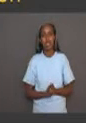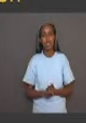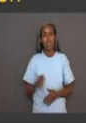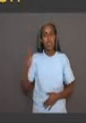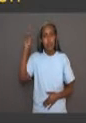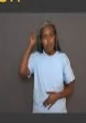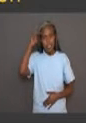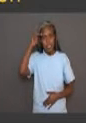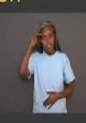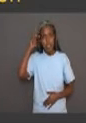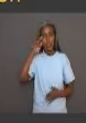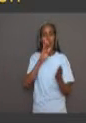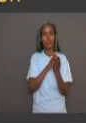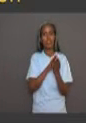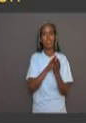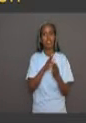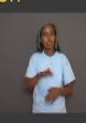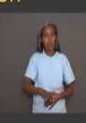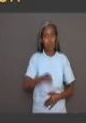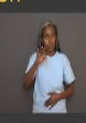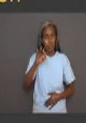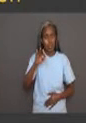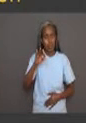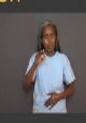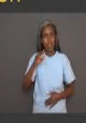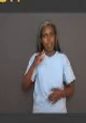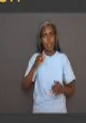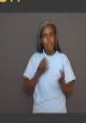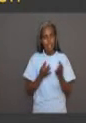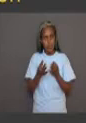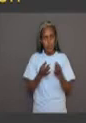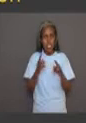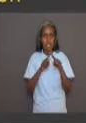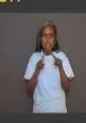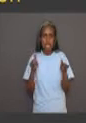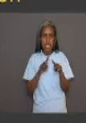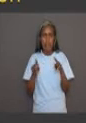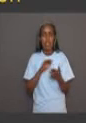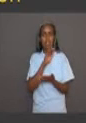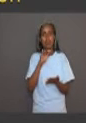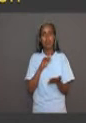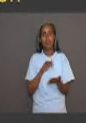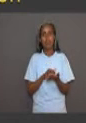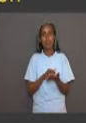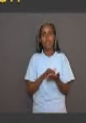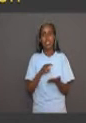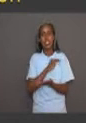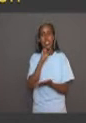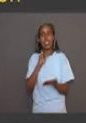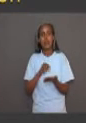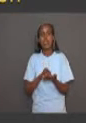Pearson's coefficient is obtained by expressing the difference between the